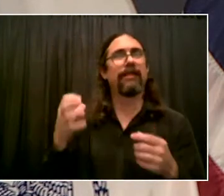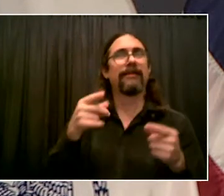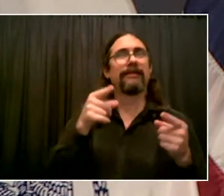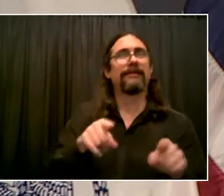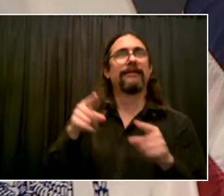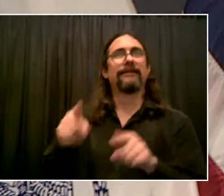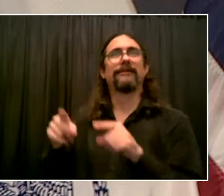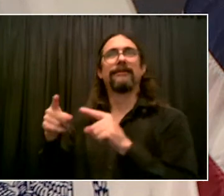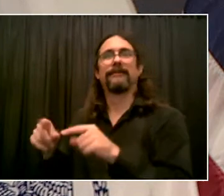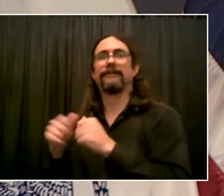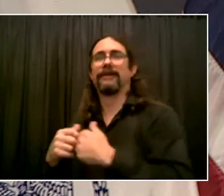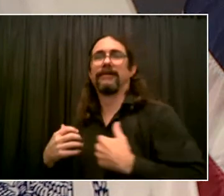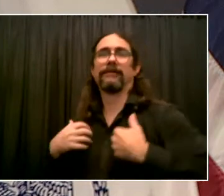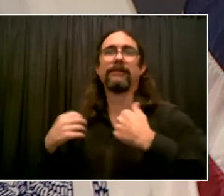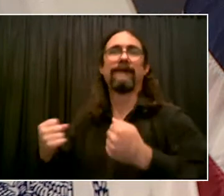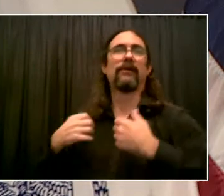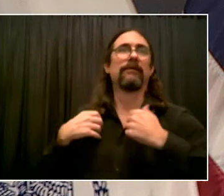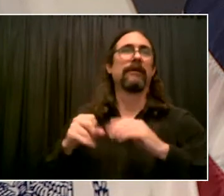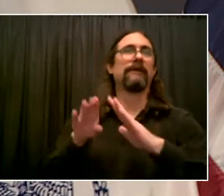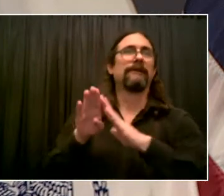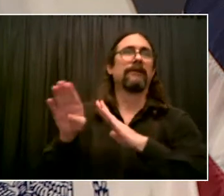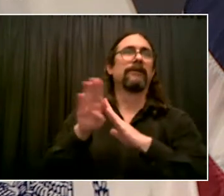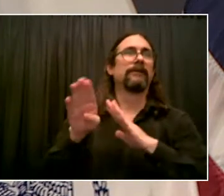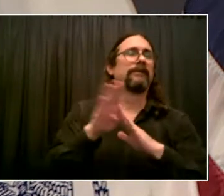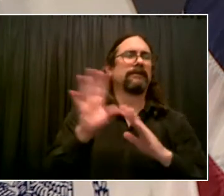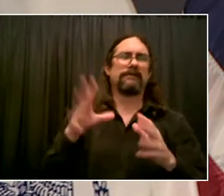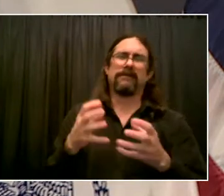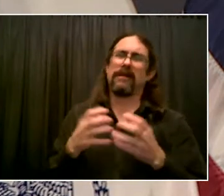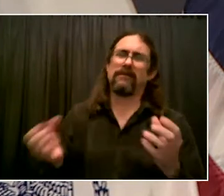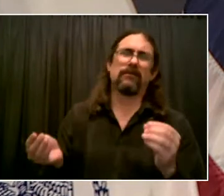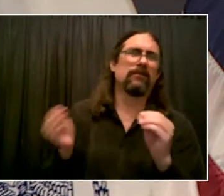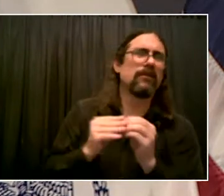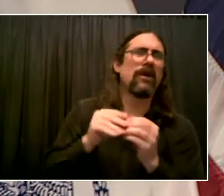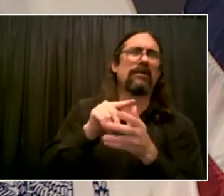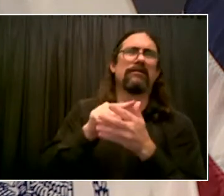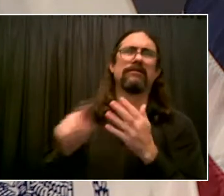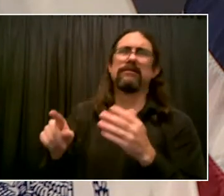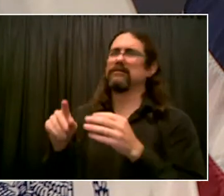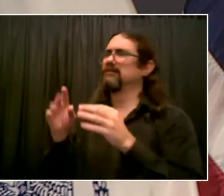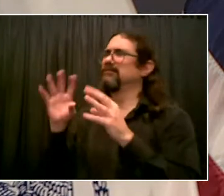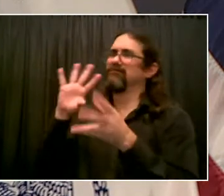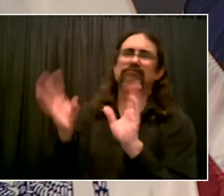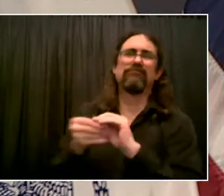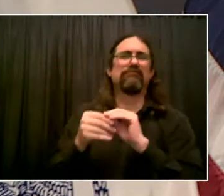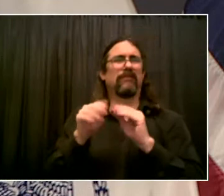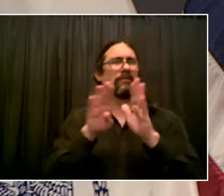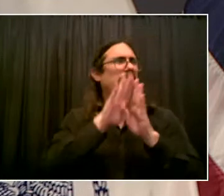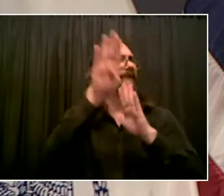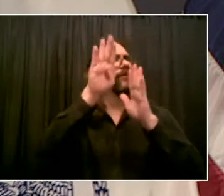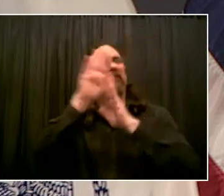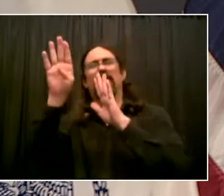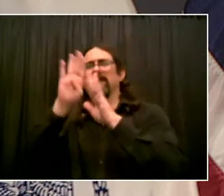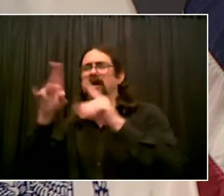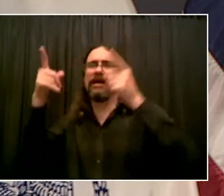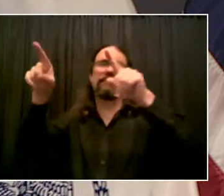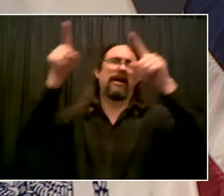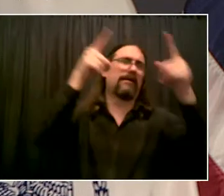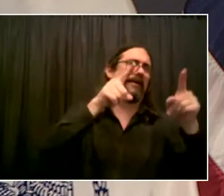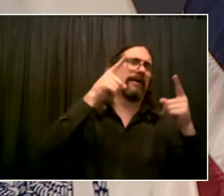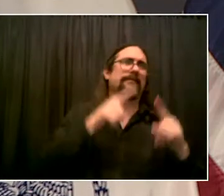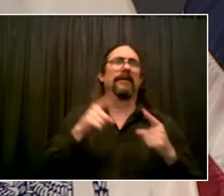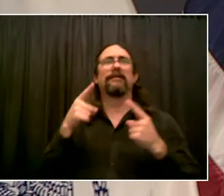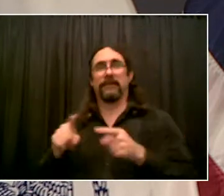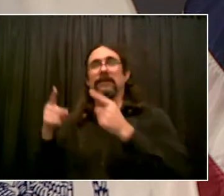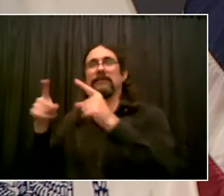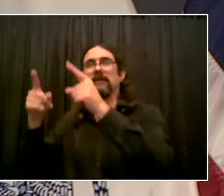more good thing I want to note, and I'm really proud of our team here because last night they got recognition that